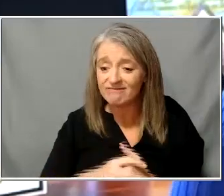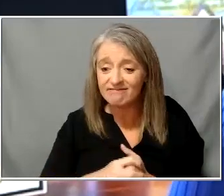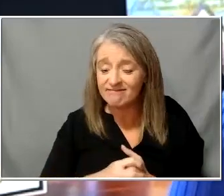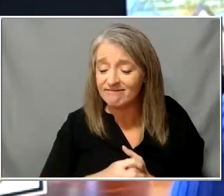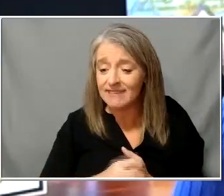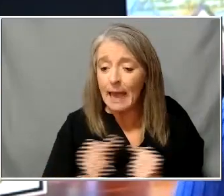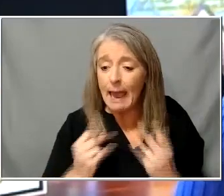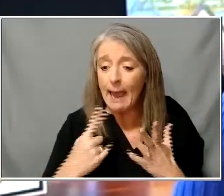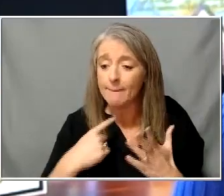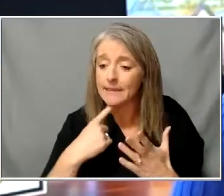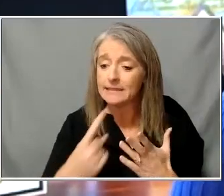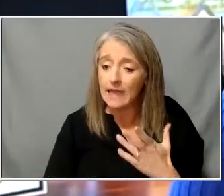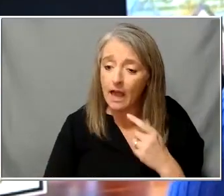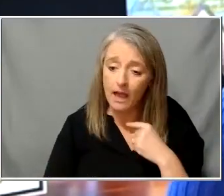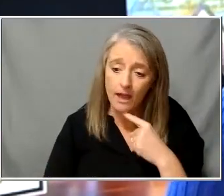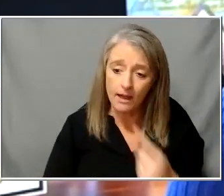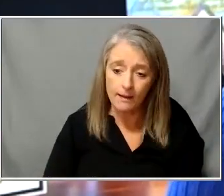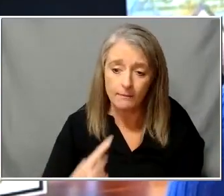have we said that? And